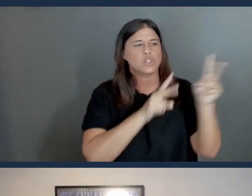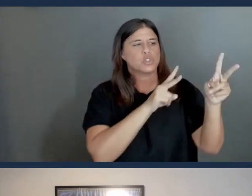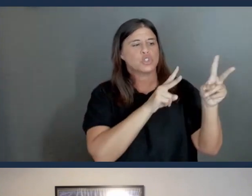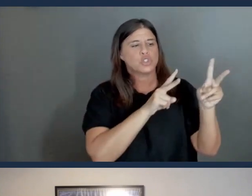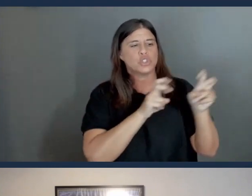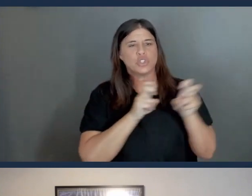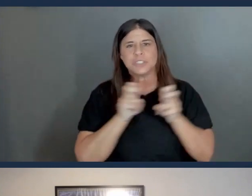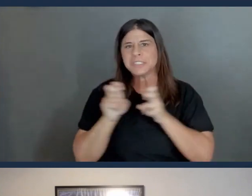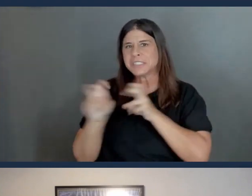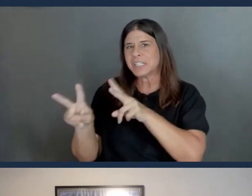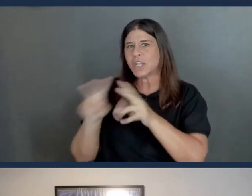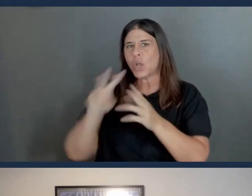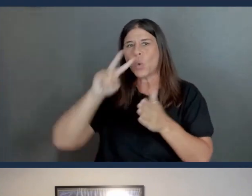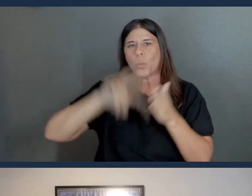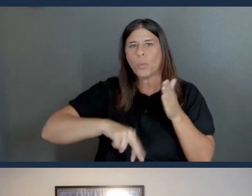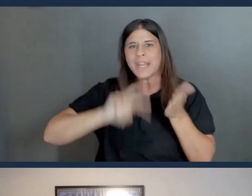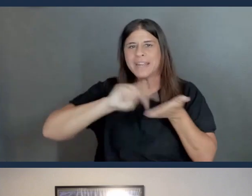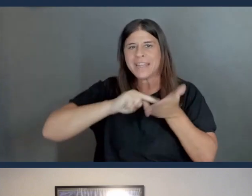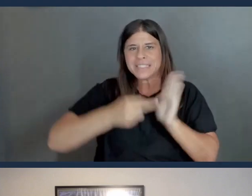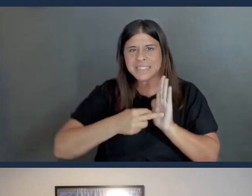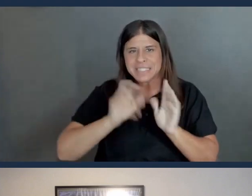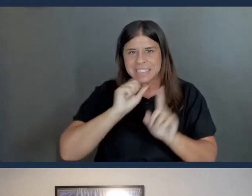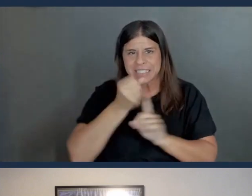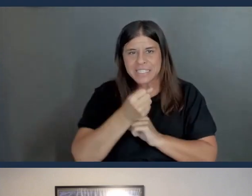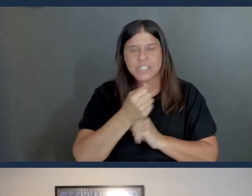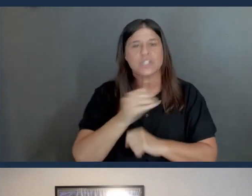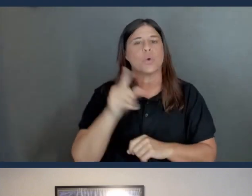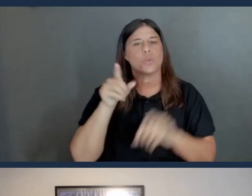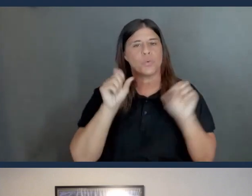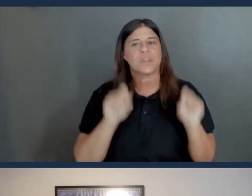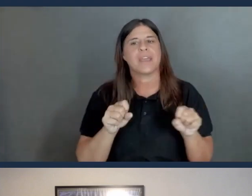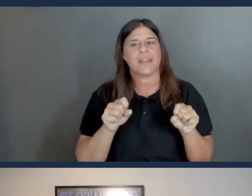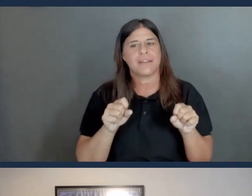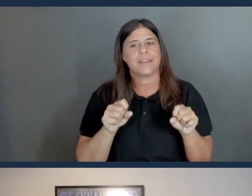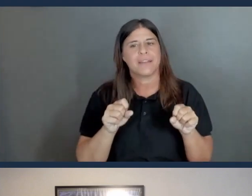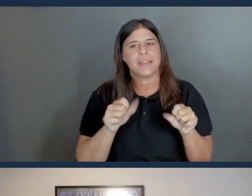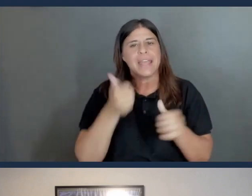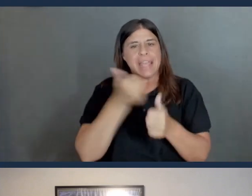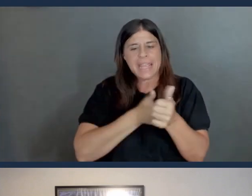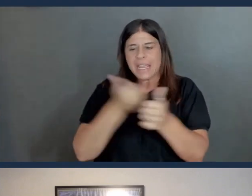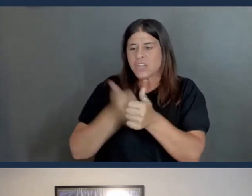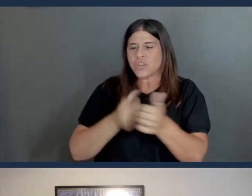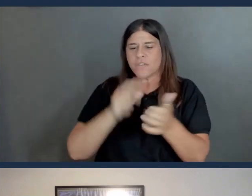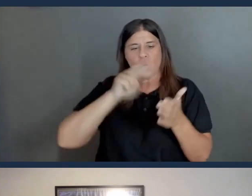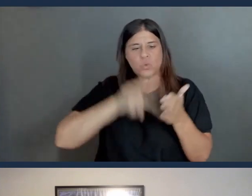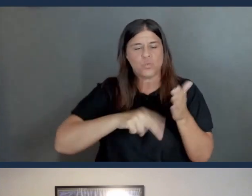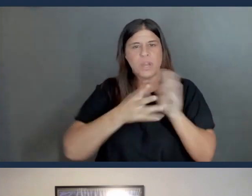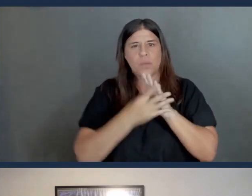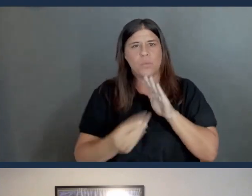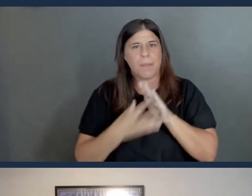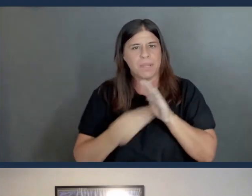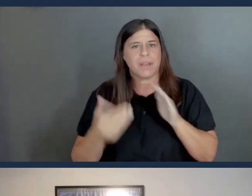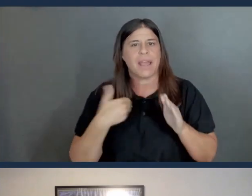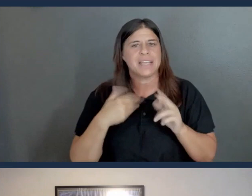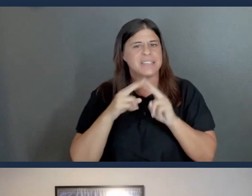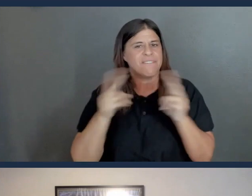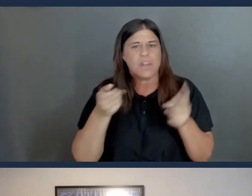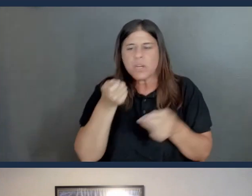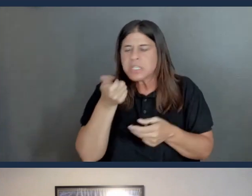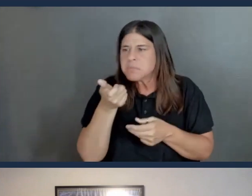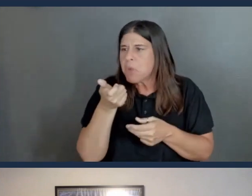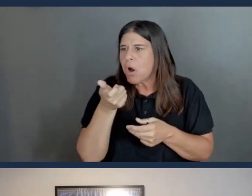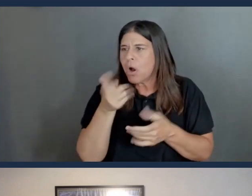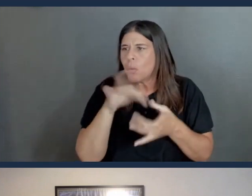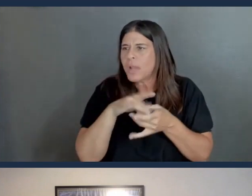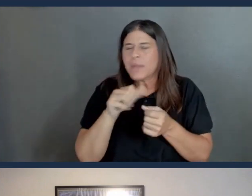read instances. So you can each of those read replicas basically does have a very small in the terms of